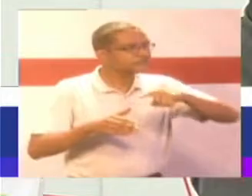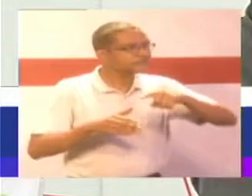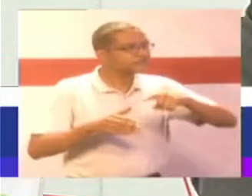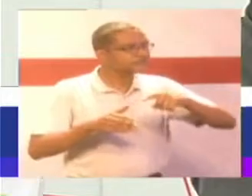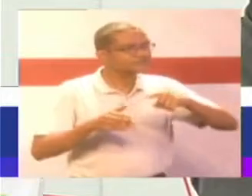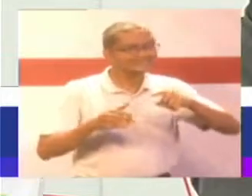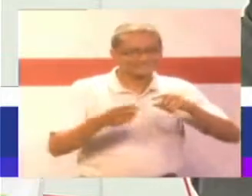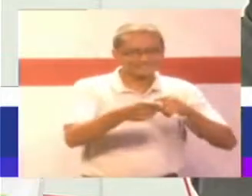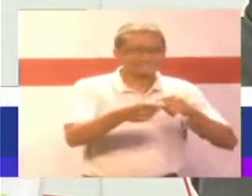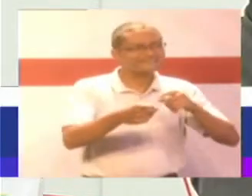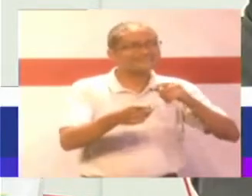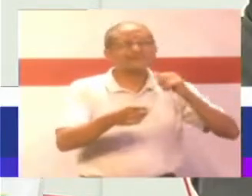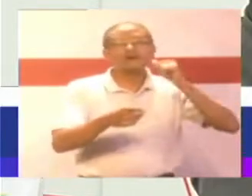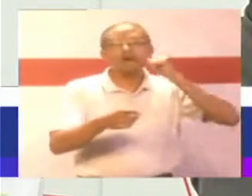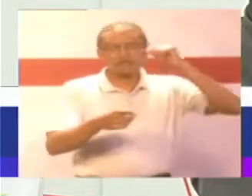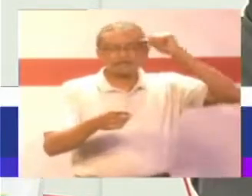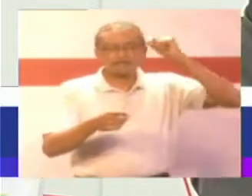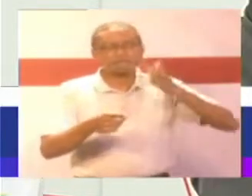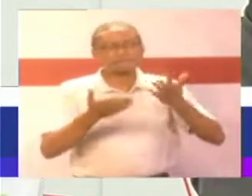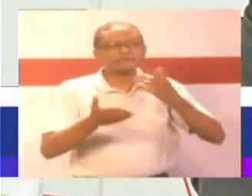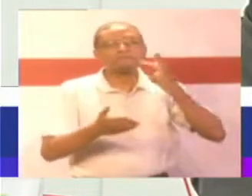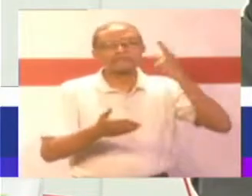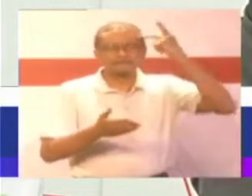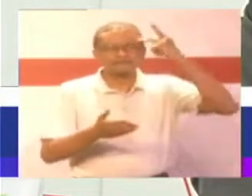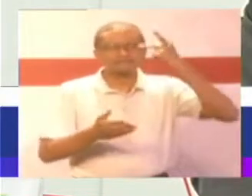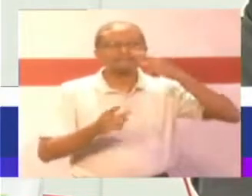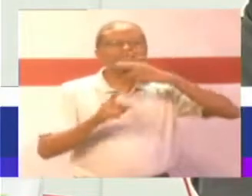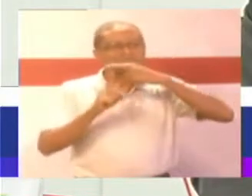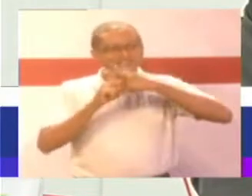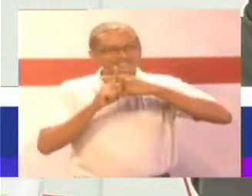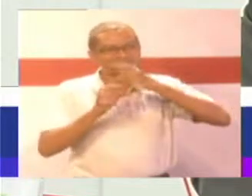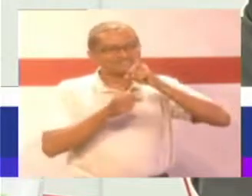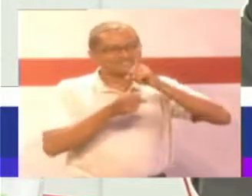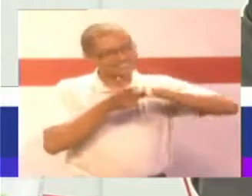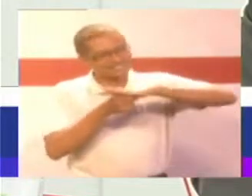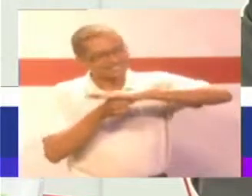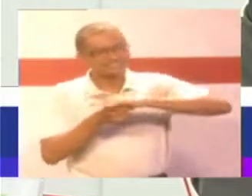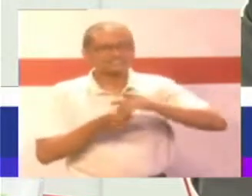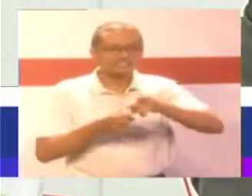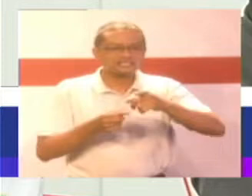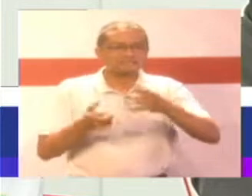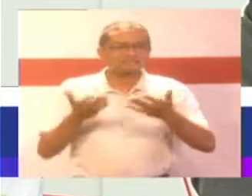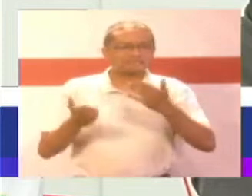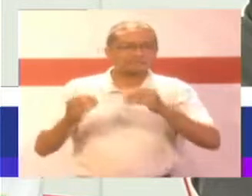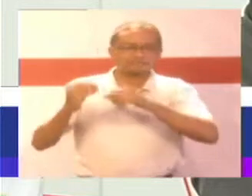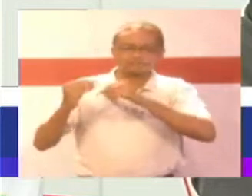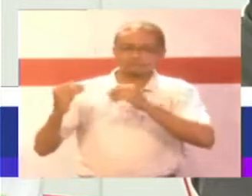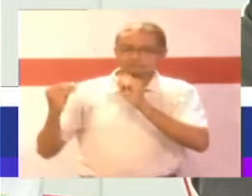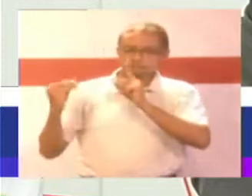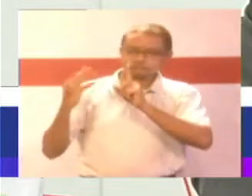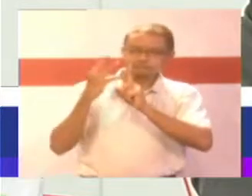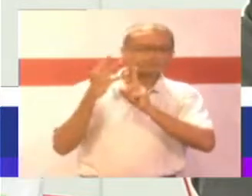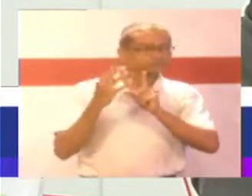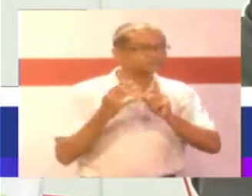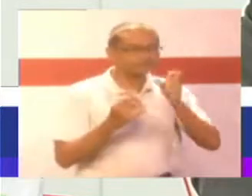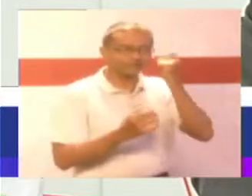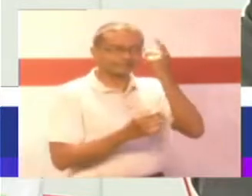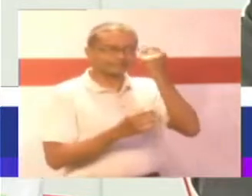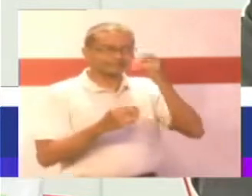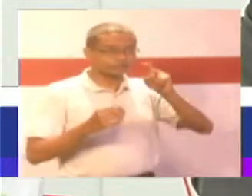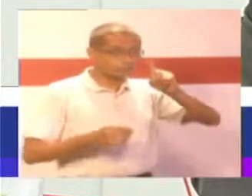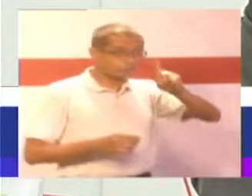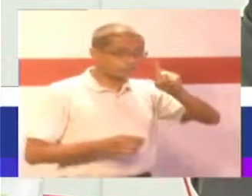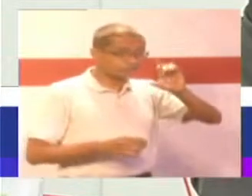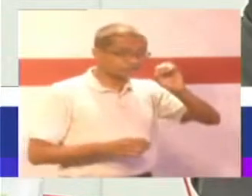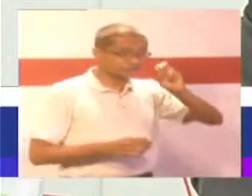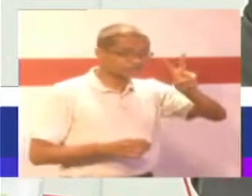adults. Again, the issue is that, and we want to ensure that people understand that the 102 cases that we